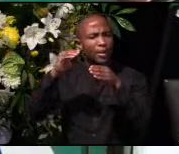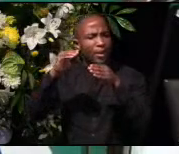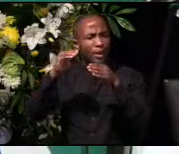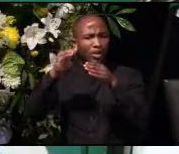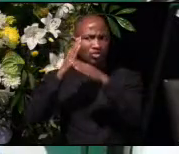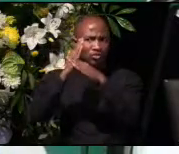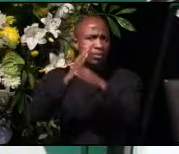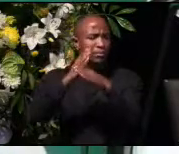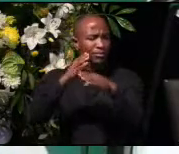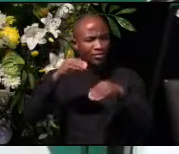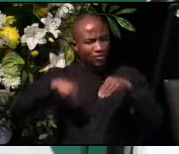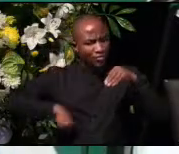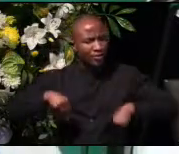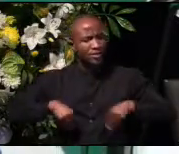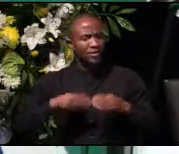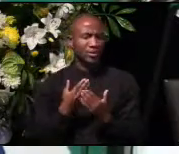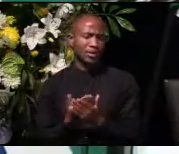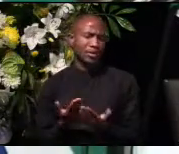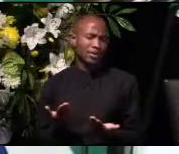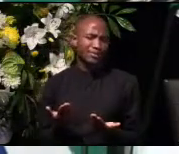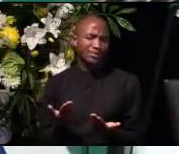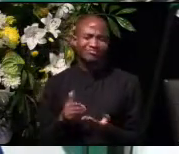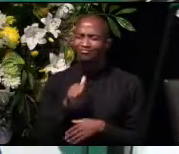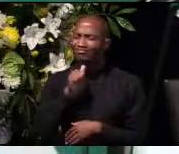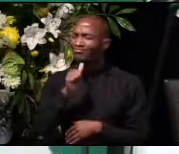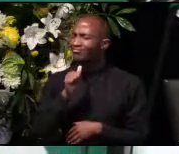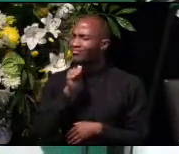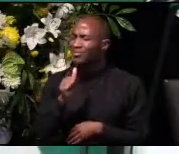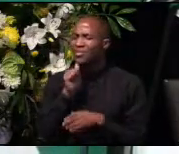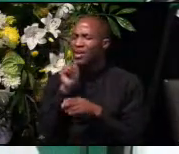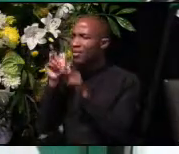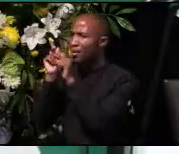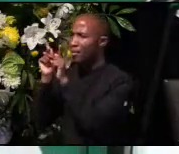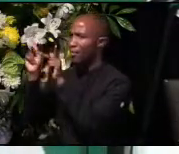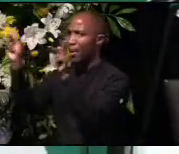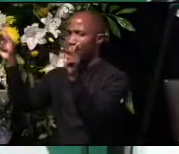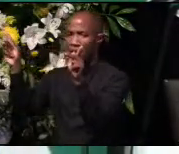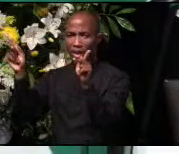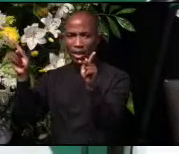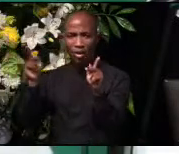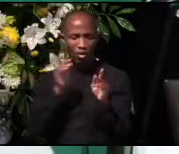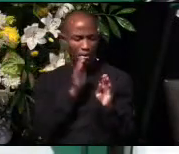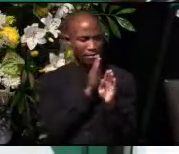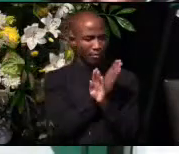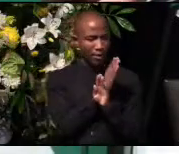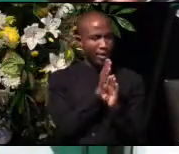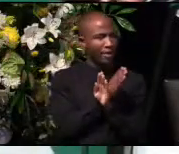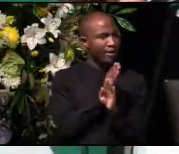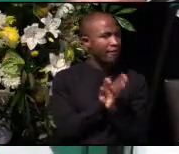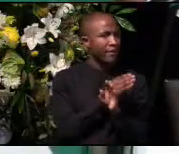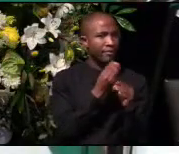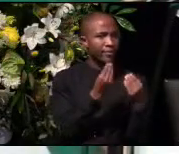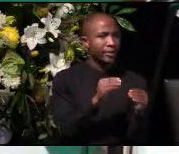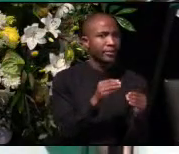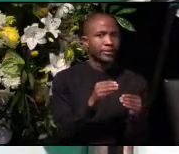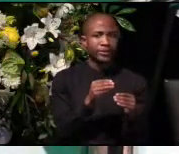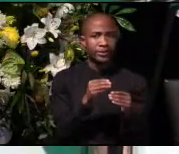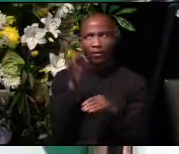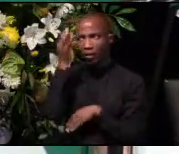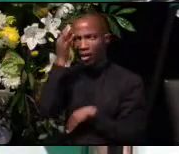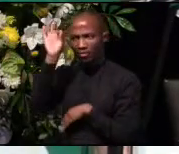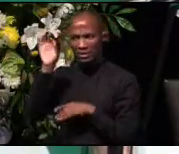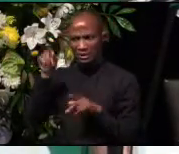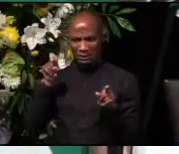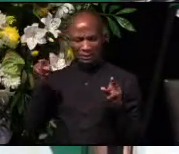and this kind of corruption doesn't care whether it's a public or private sector from stain off